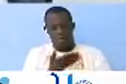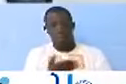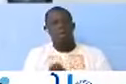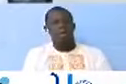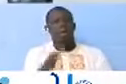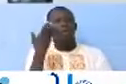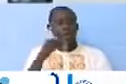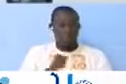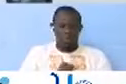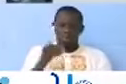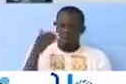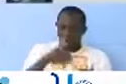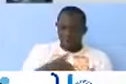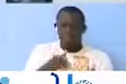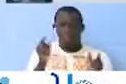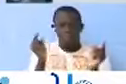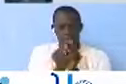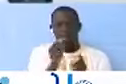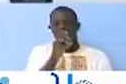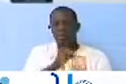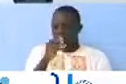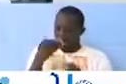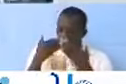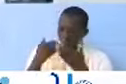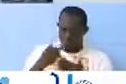When I came to this man, I told them I have paid